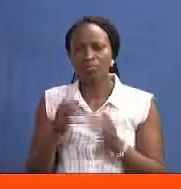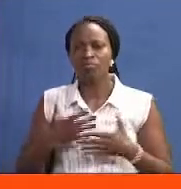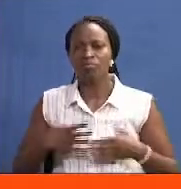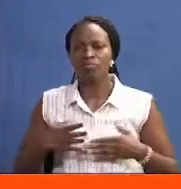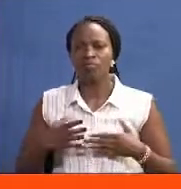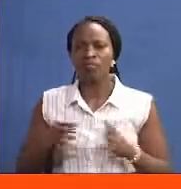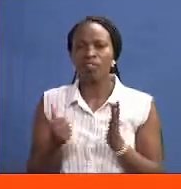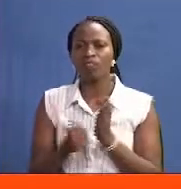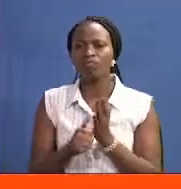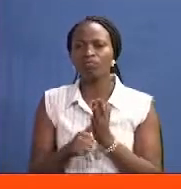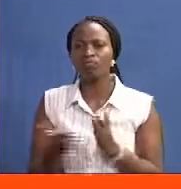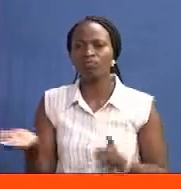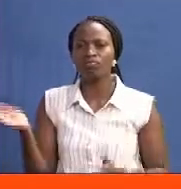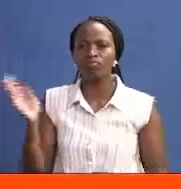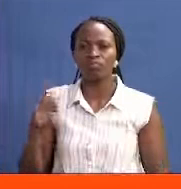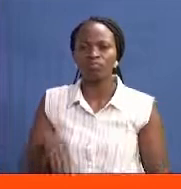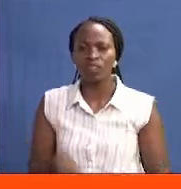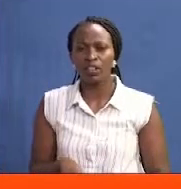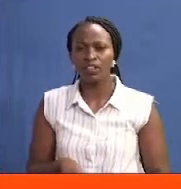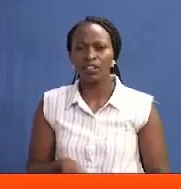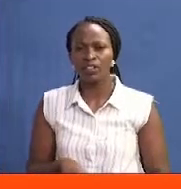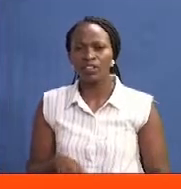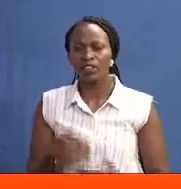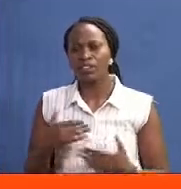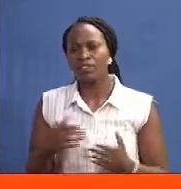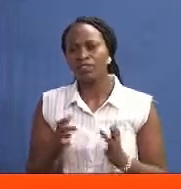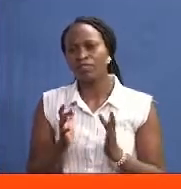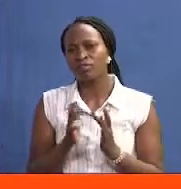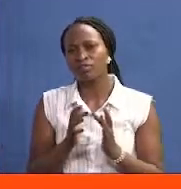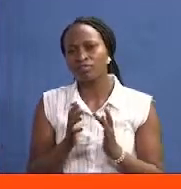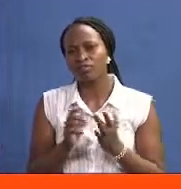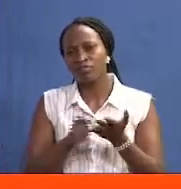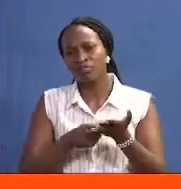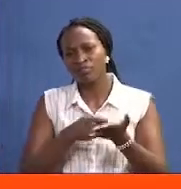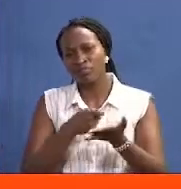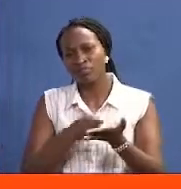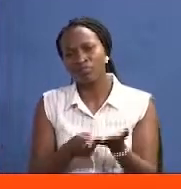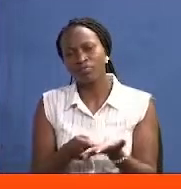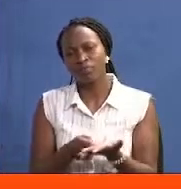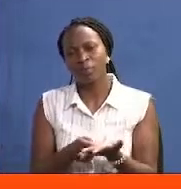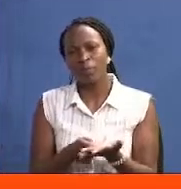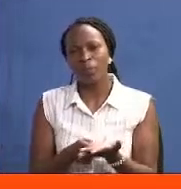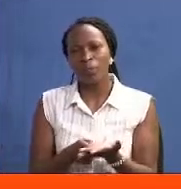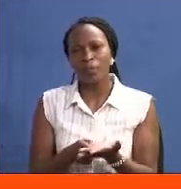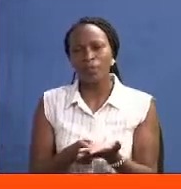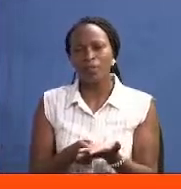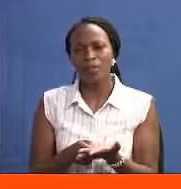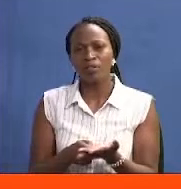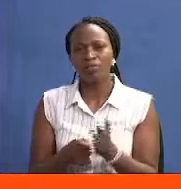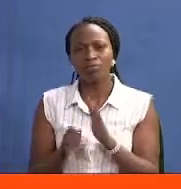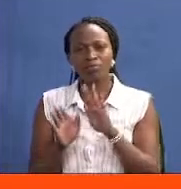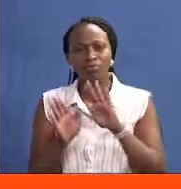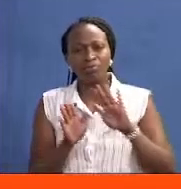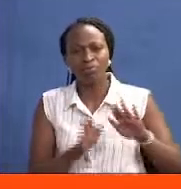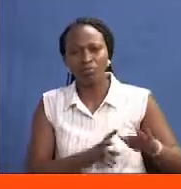we cannot, or media professional media practitioners, you cannot absolutely leave the audience